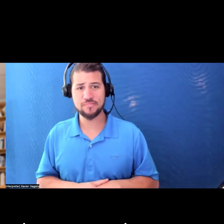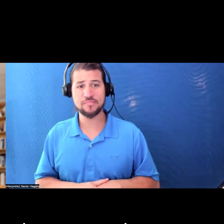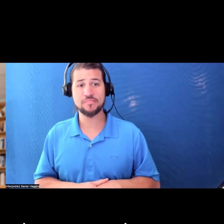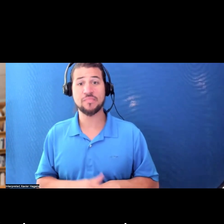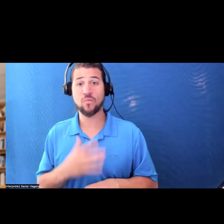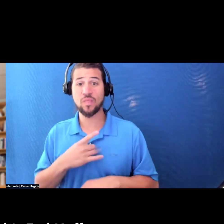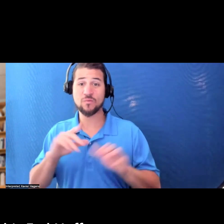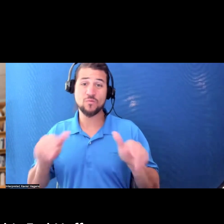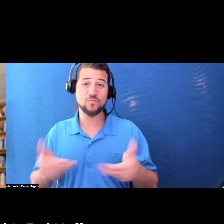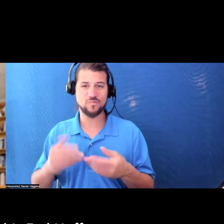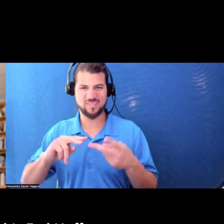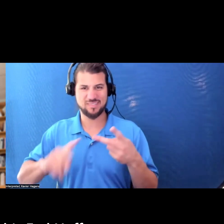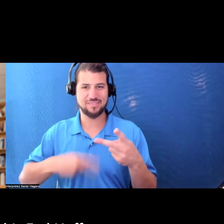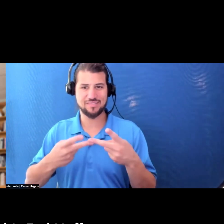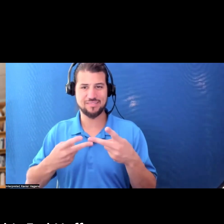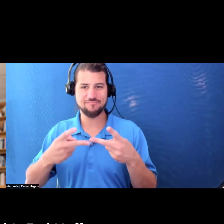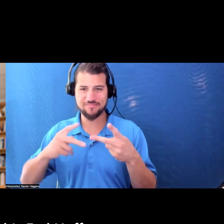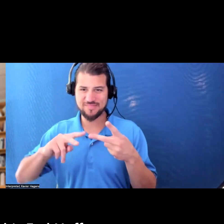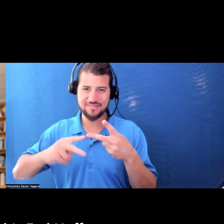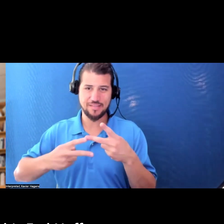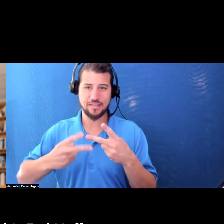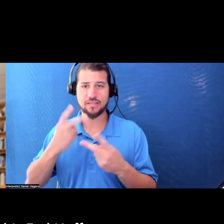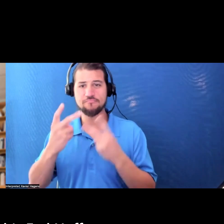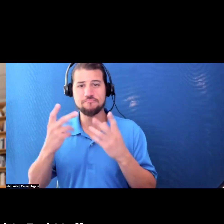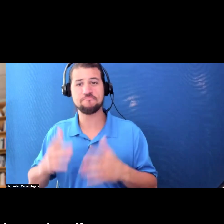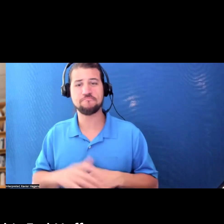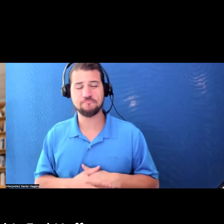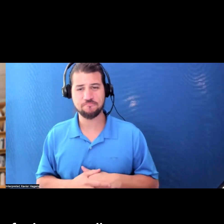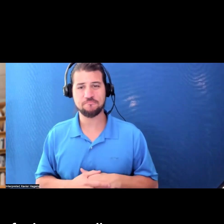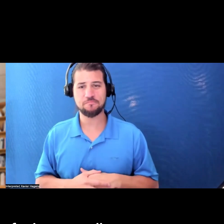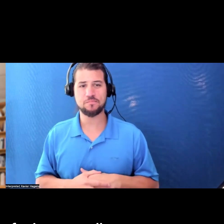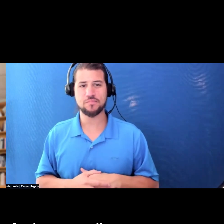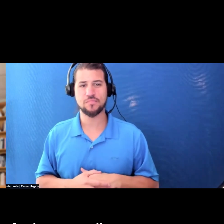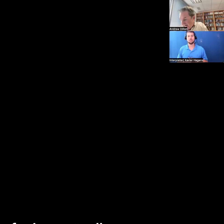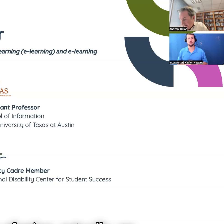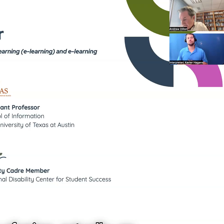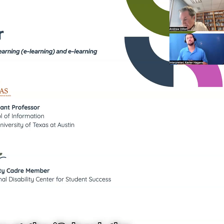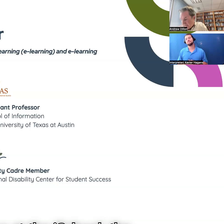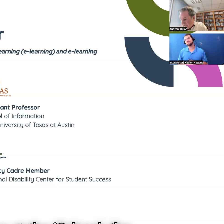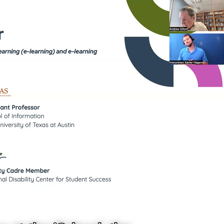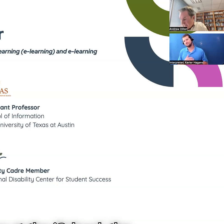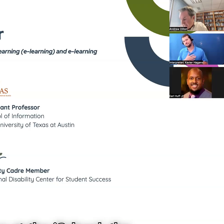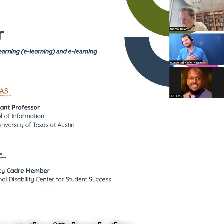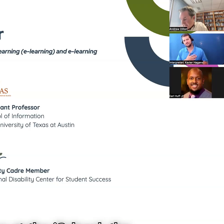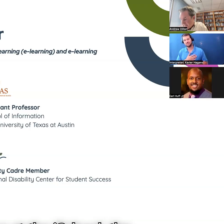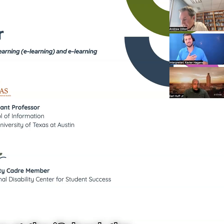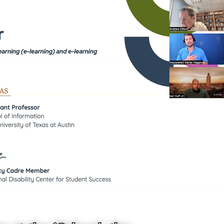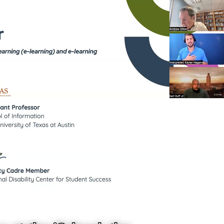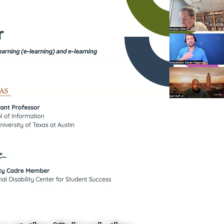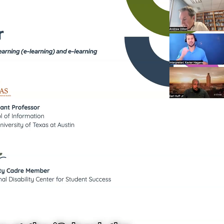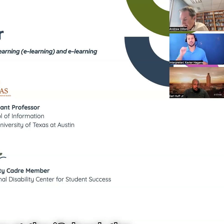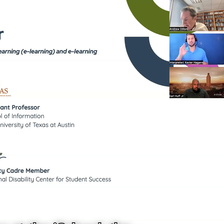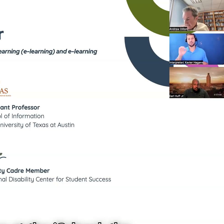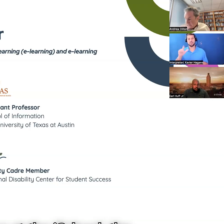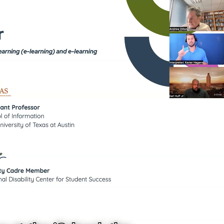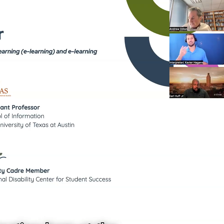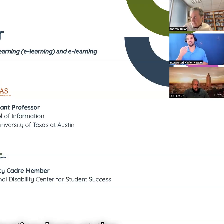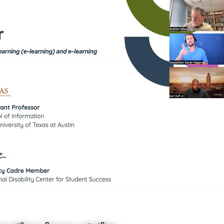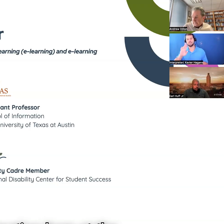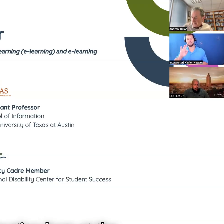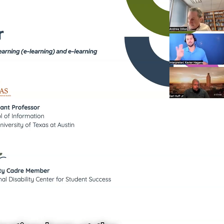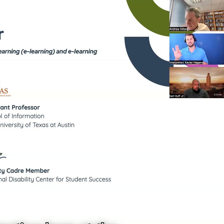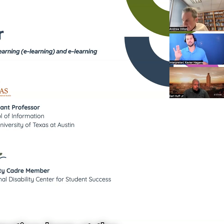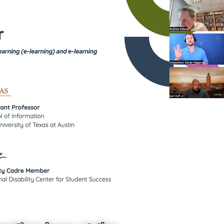introduce our second guest, and it's Earl Huff, who's a colleague of mine, actually an assistant professor at the School